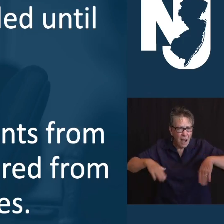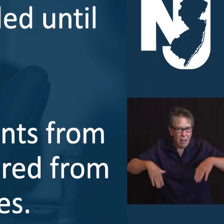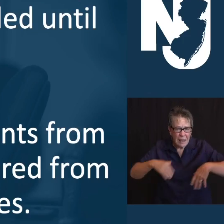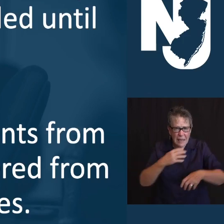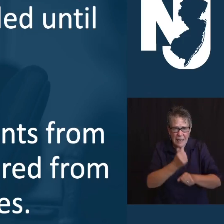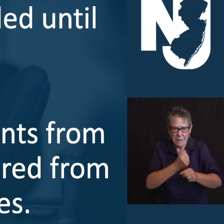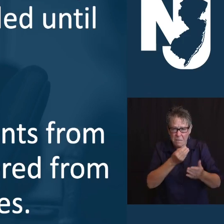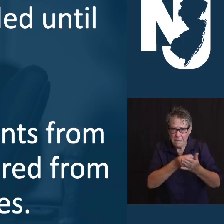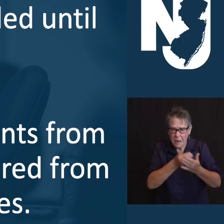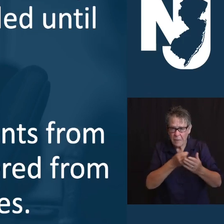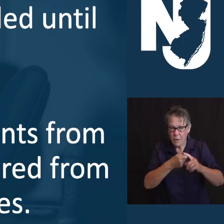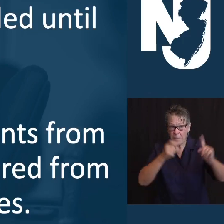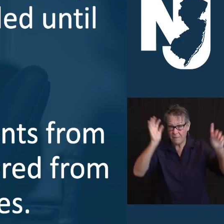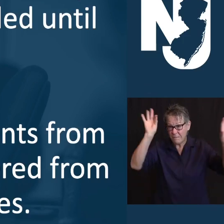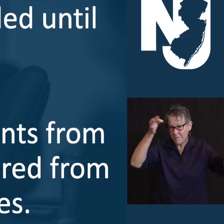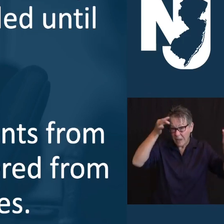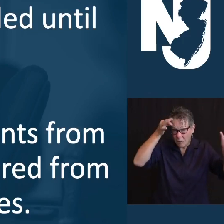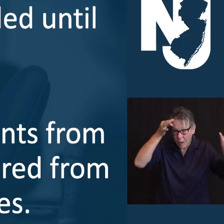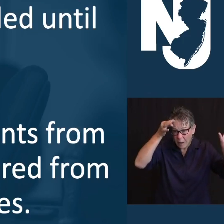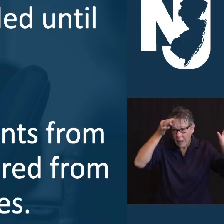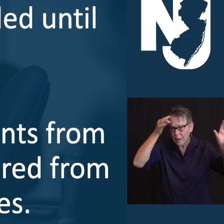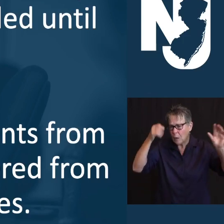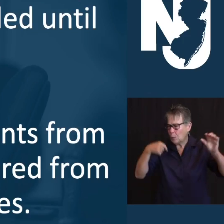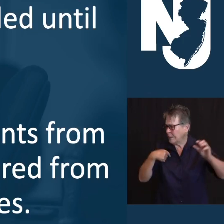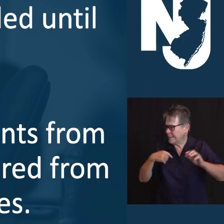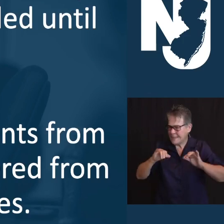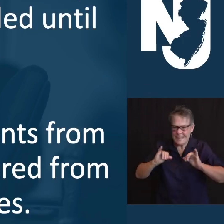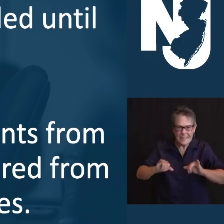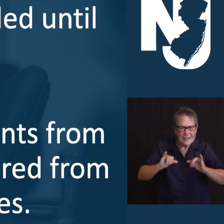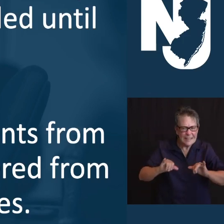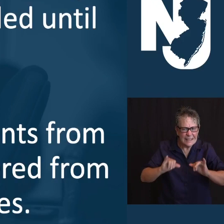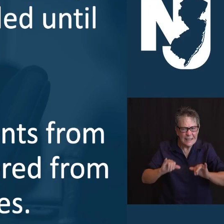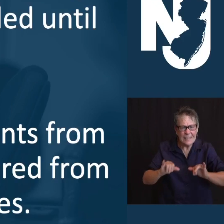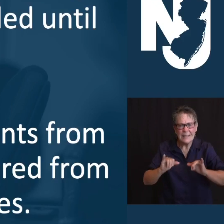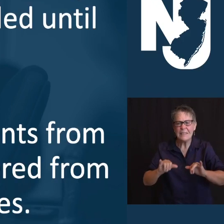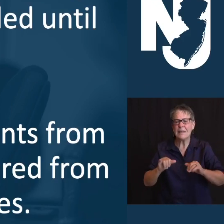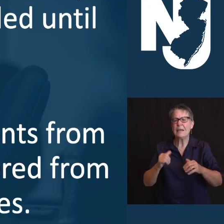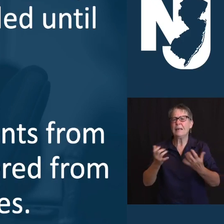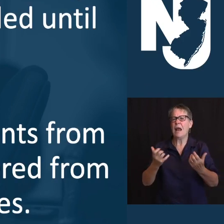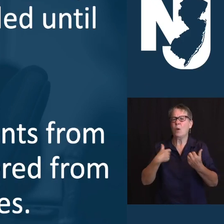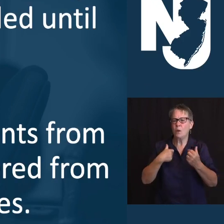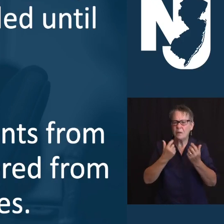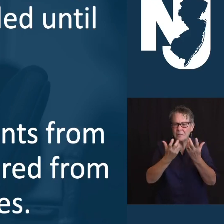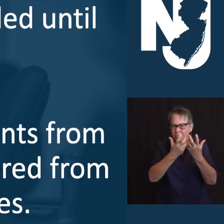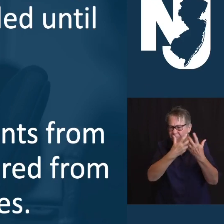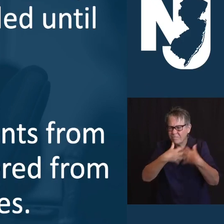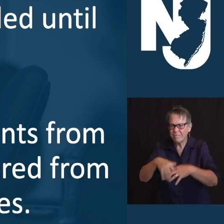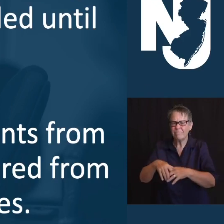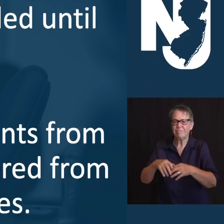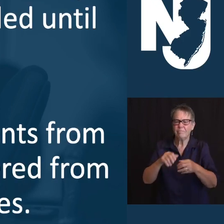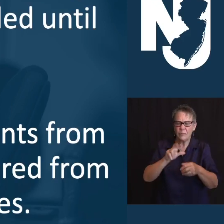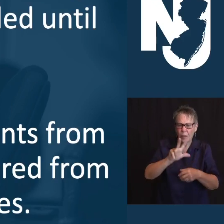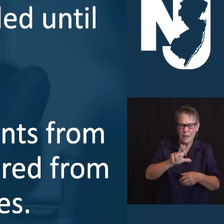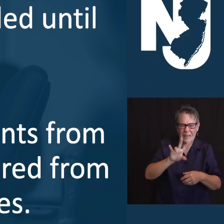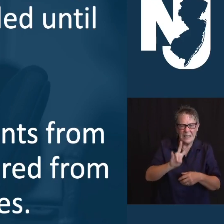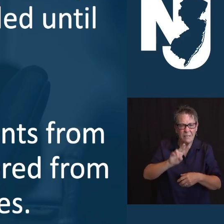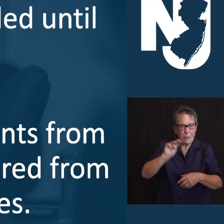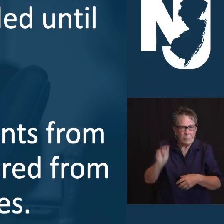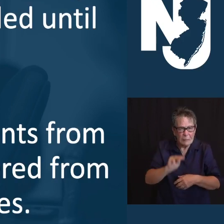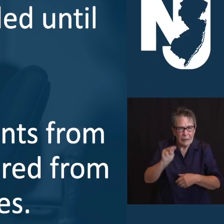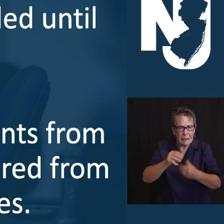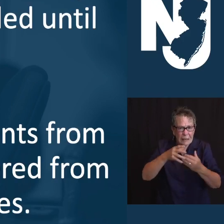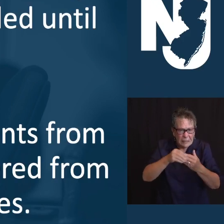in reimbursements or prospective investments into those 12 counties, everything from testing to other PPE and other